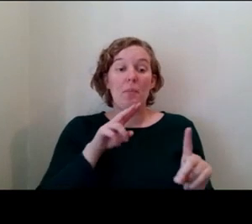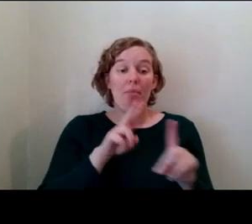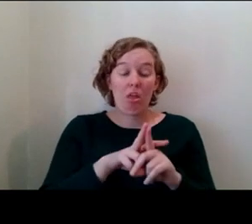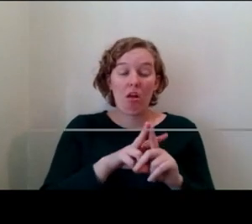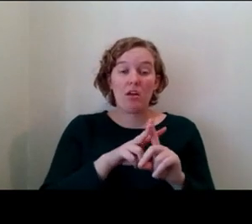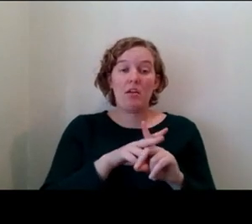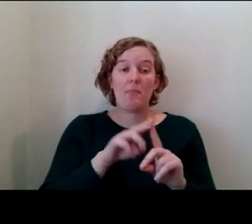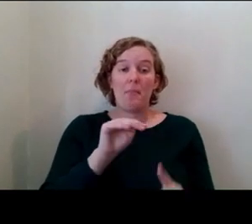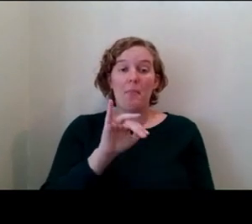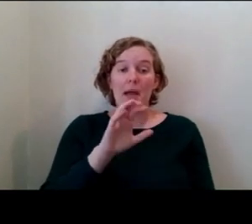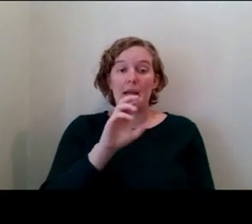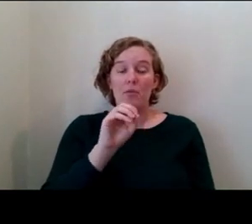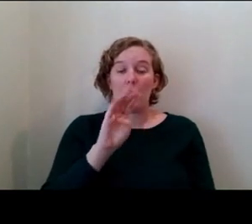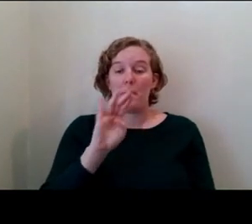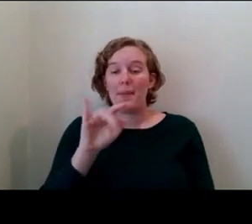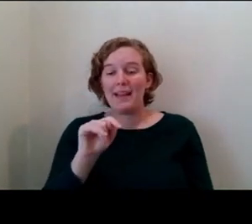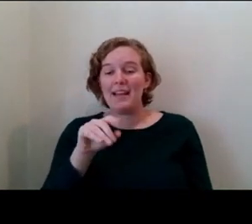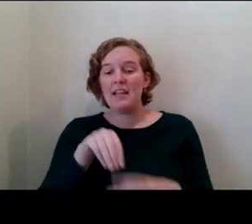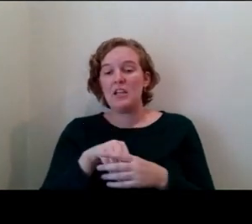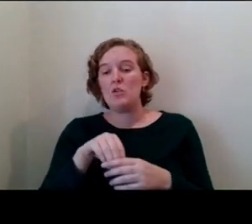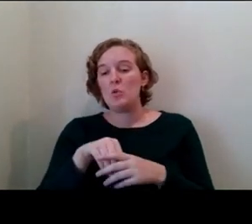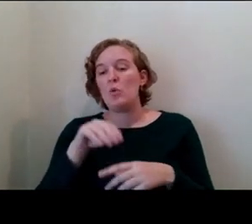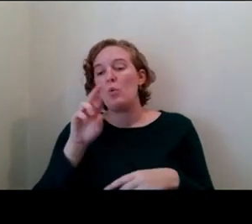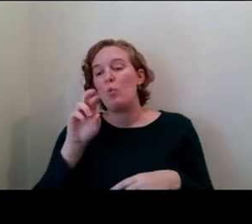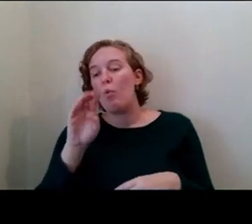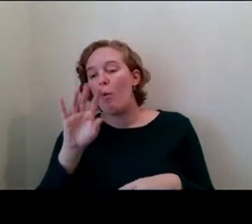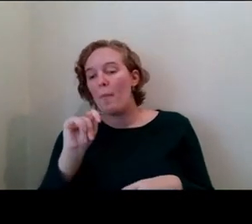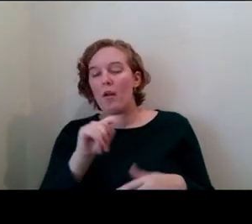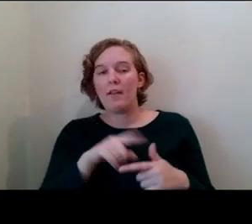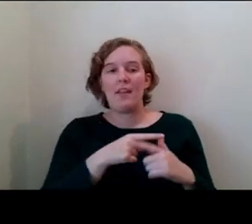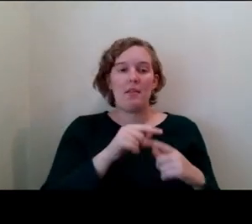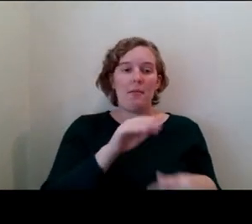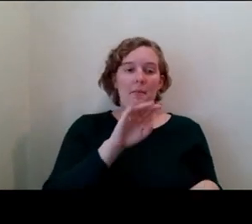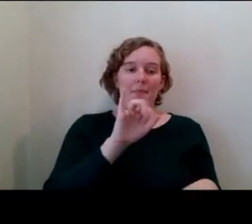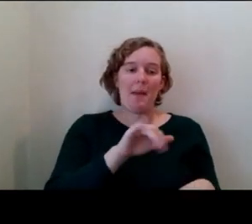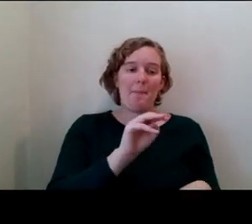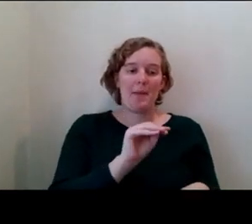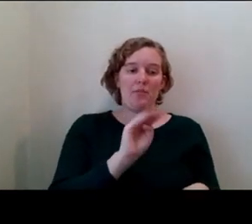into the robot, and then the microbit controls the robot.